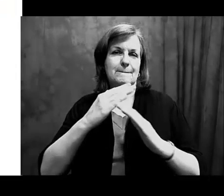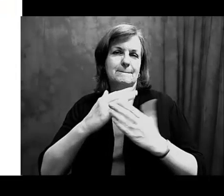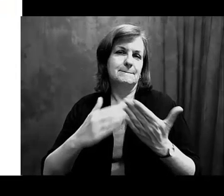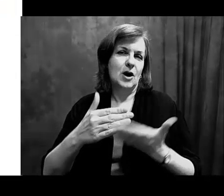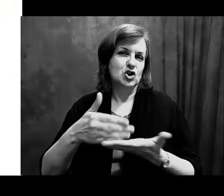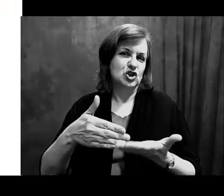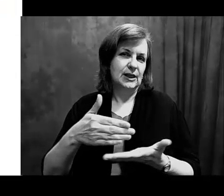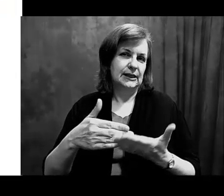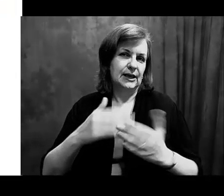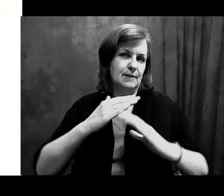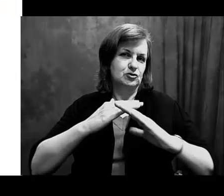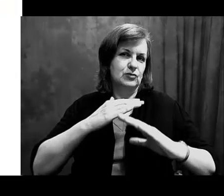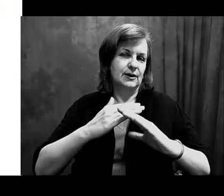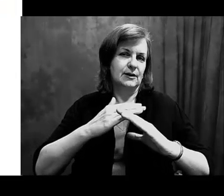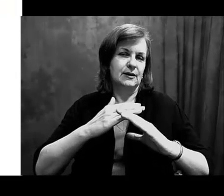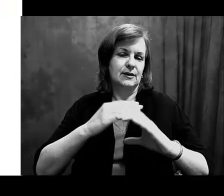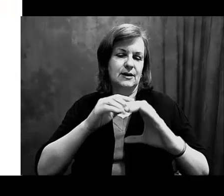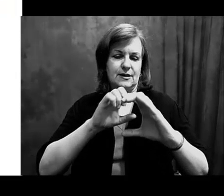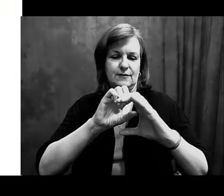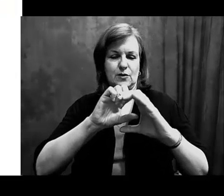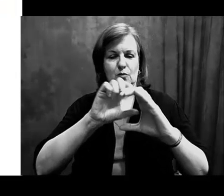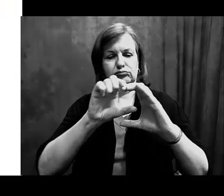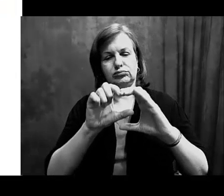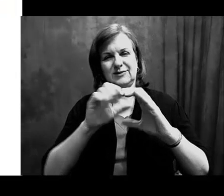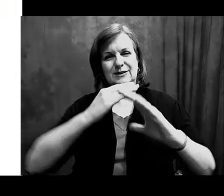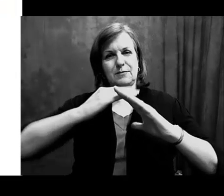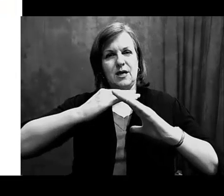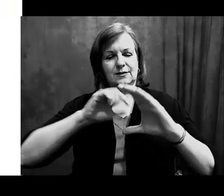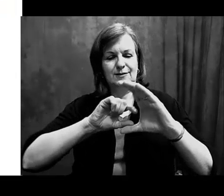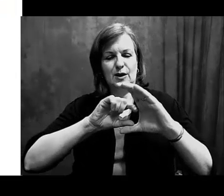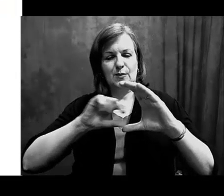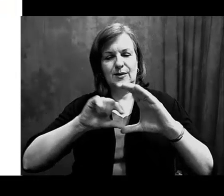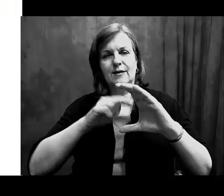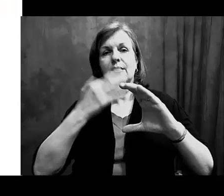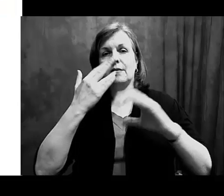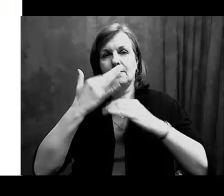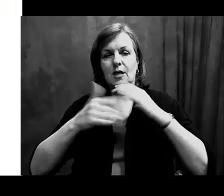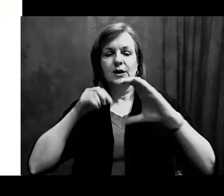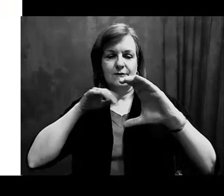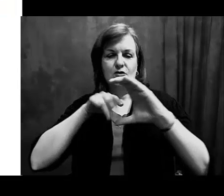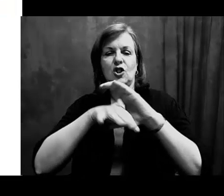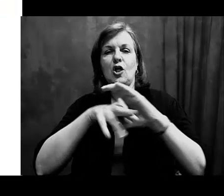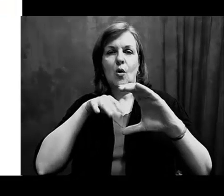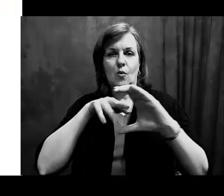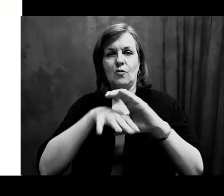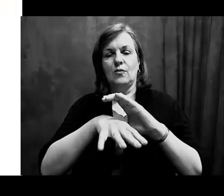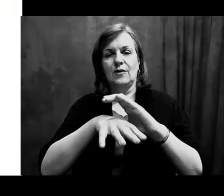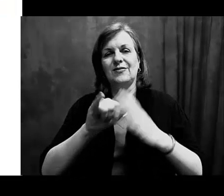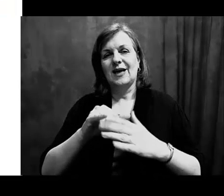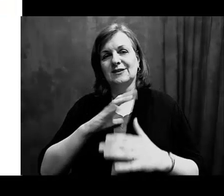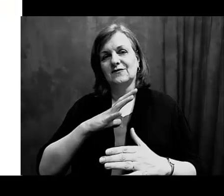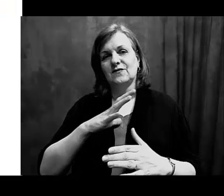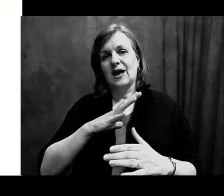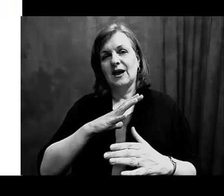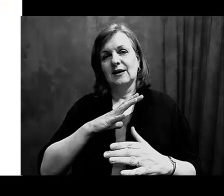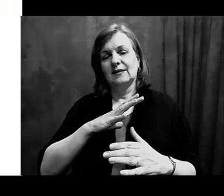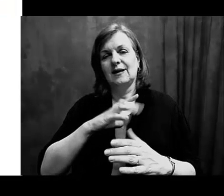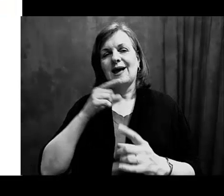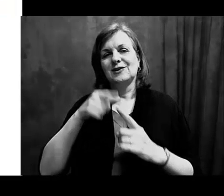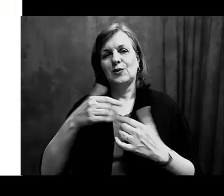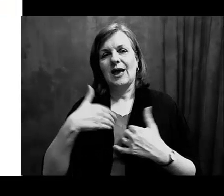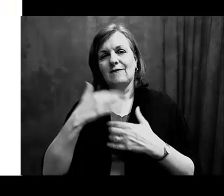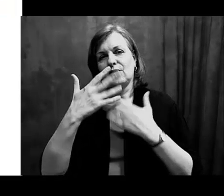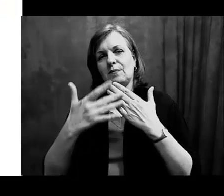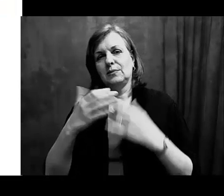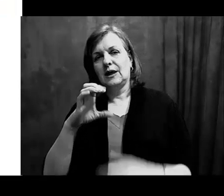partially obstructed, so the blood would still be trying to squeeze through this space, and it would do so just fine